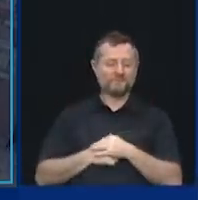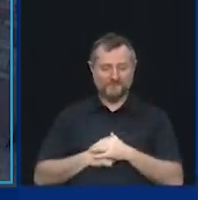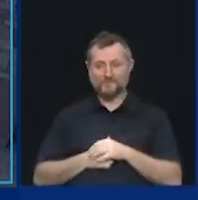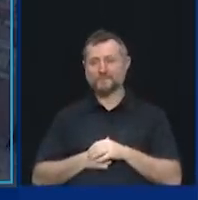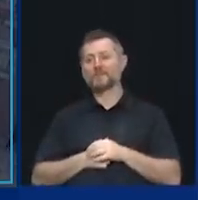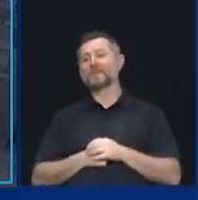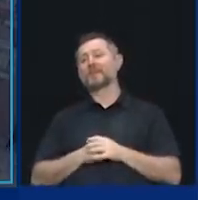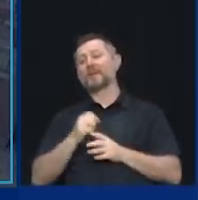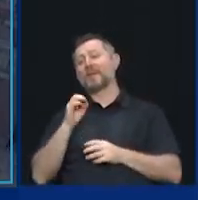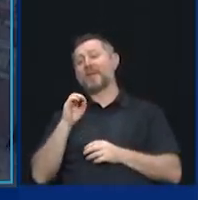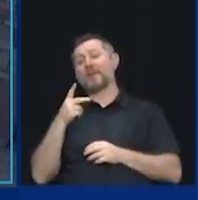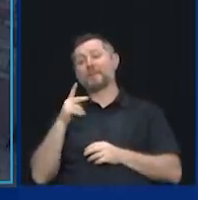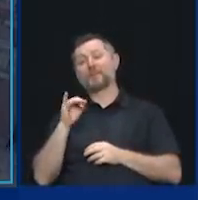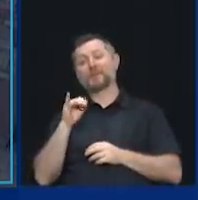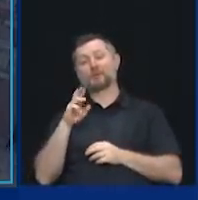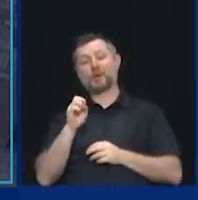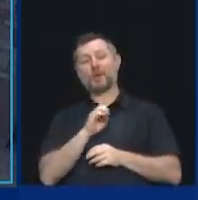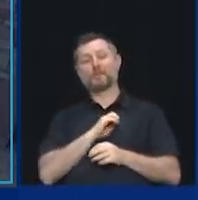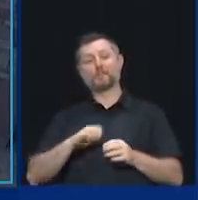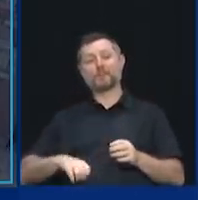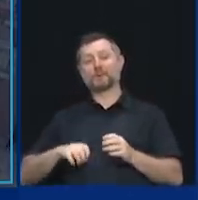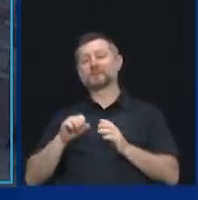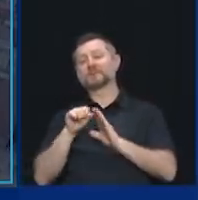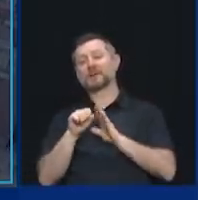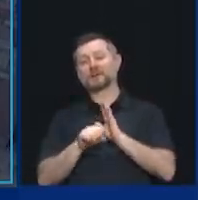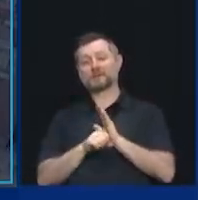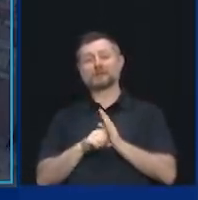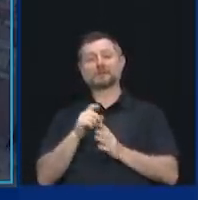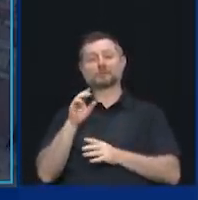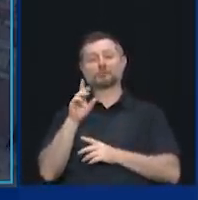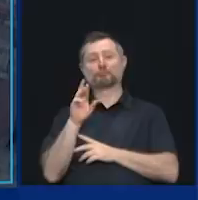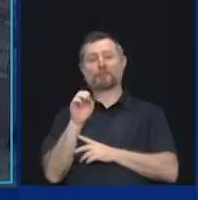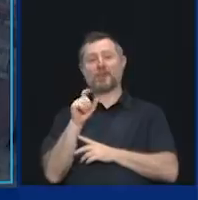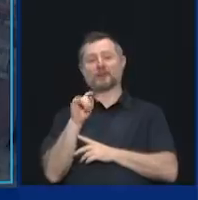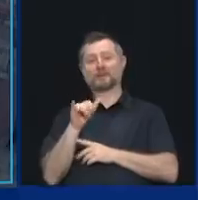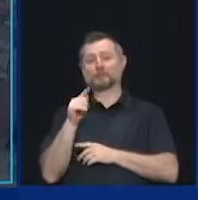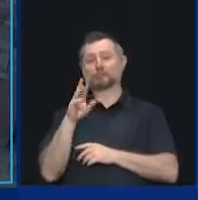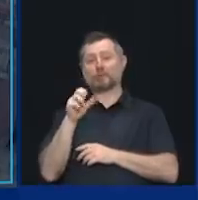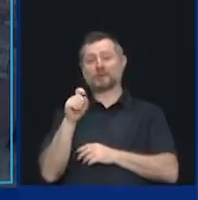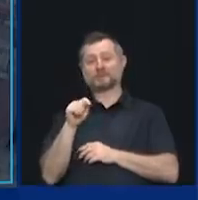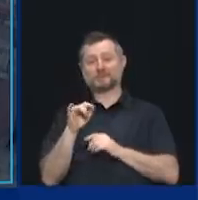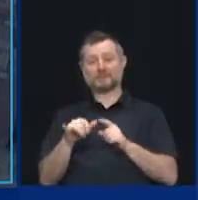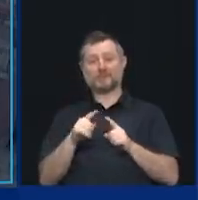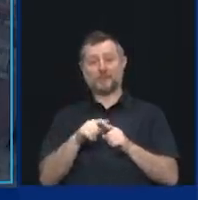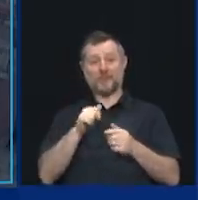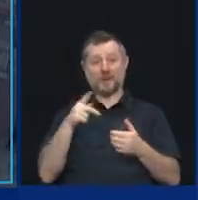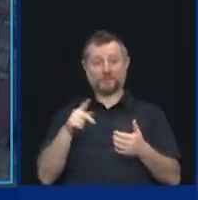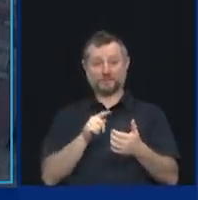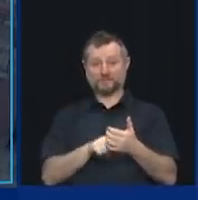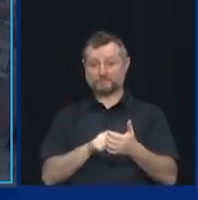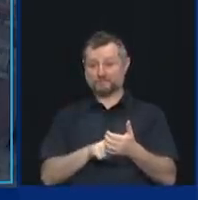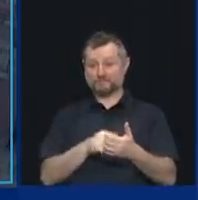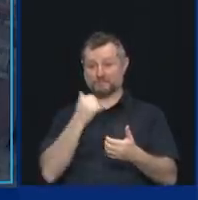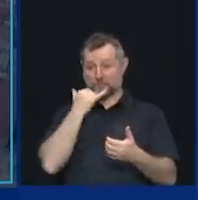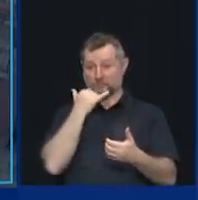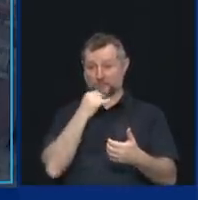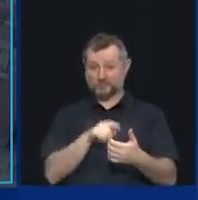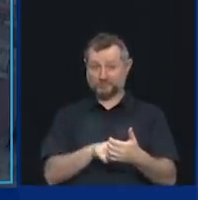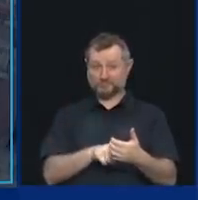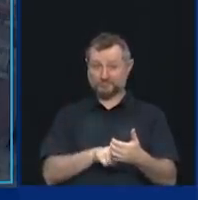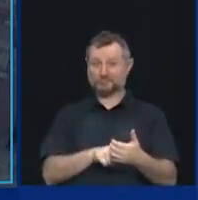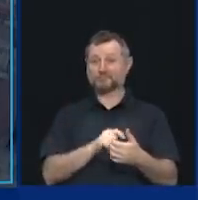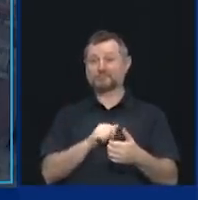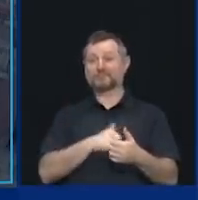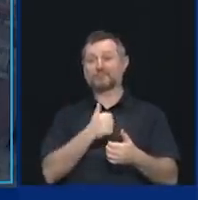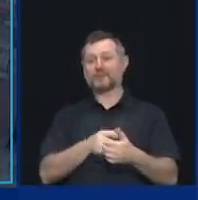also doing something else, where if you have an Excelsior Pass, they're going to make entrance into the